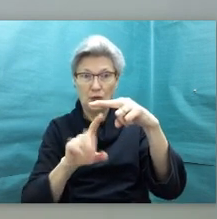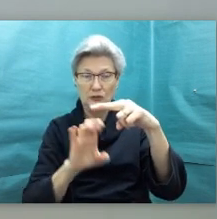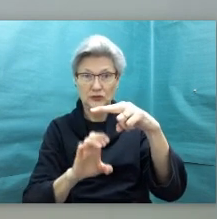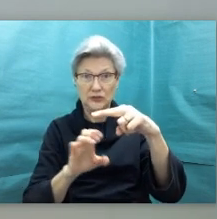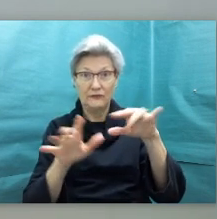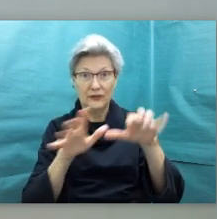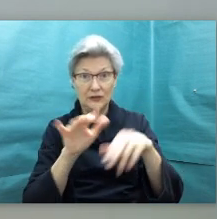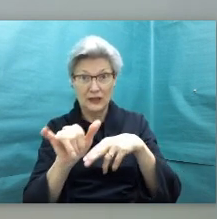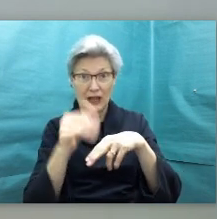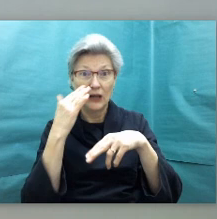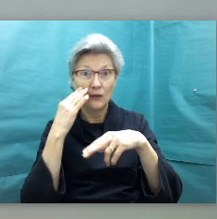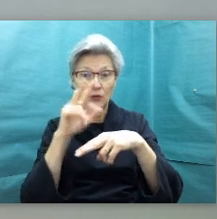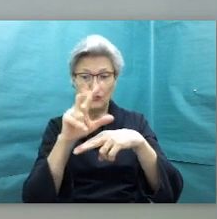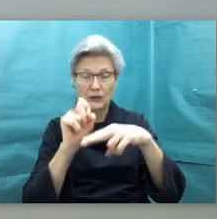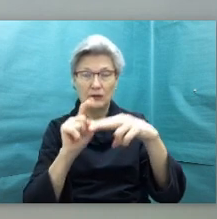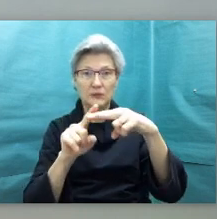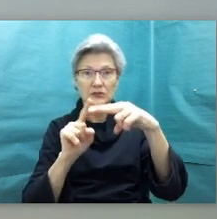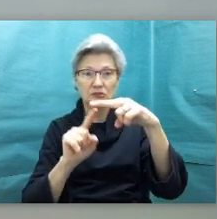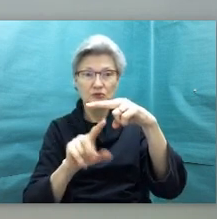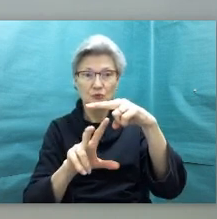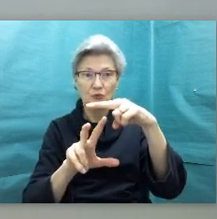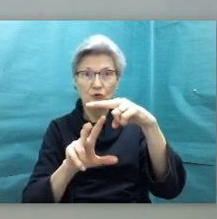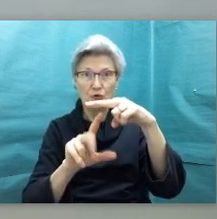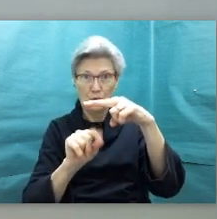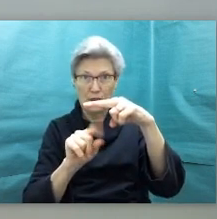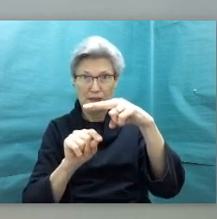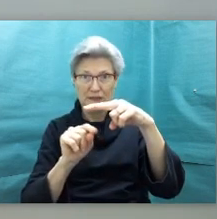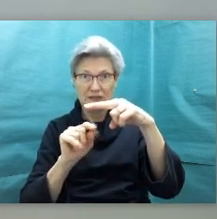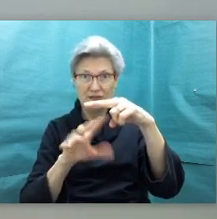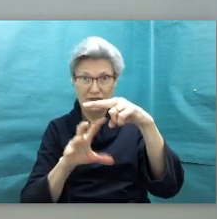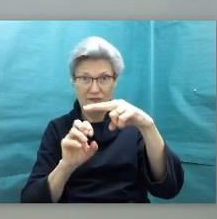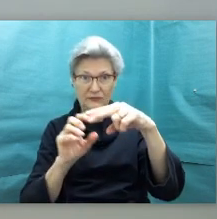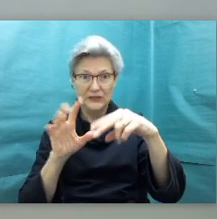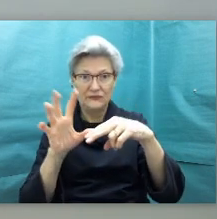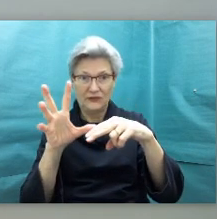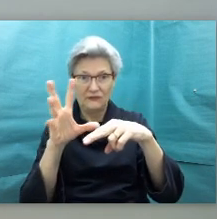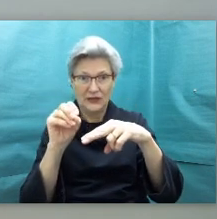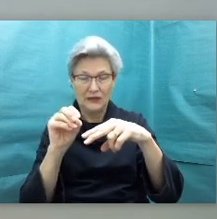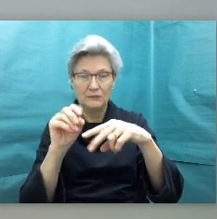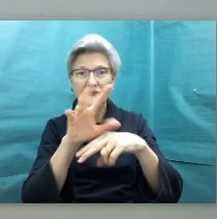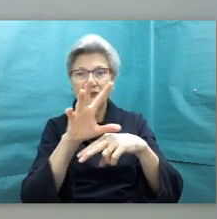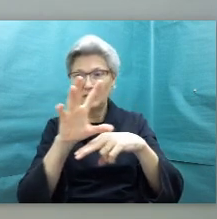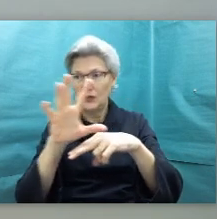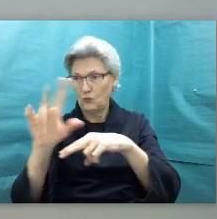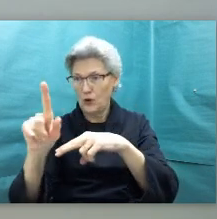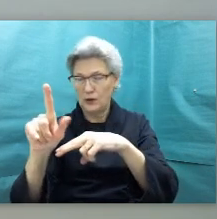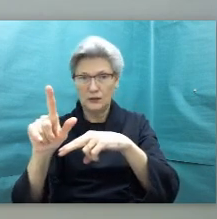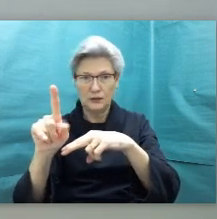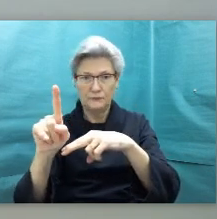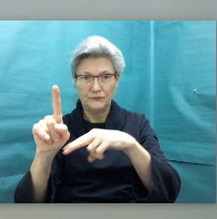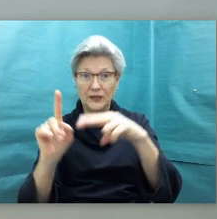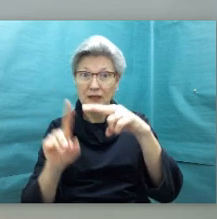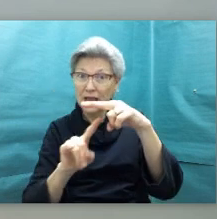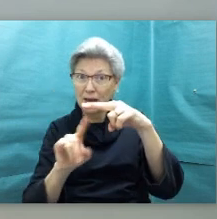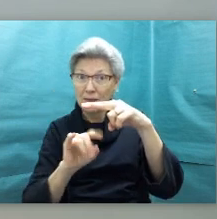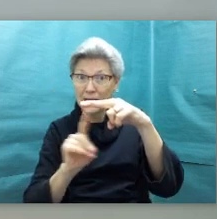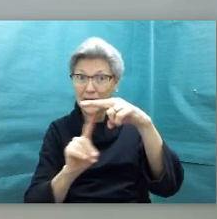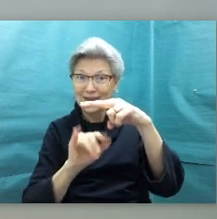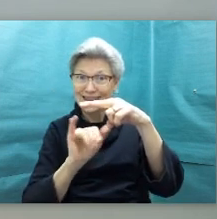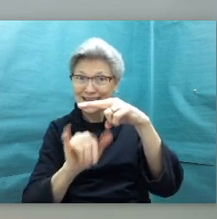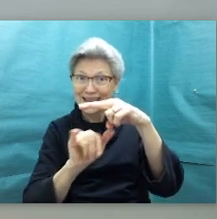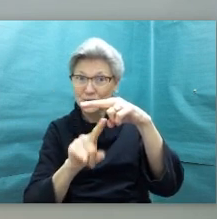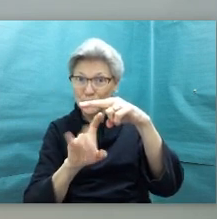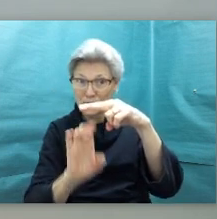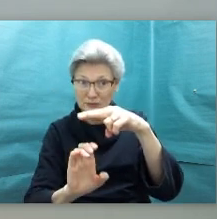know 30 and 20 is 50, plus that 1 is 51. And my denominator just stays the same, right? Because I'm thinking